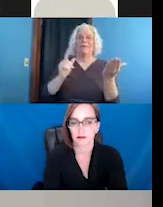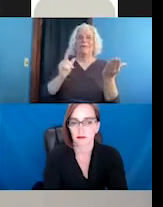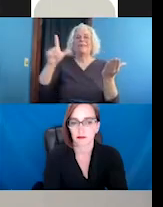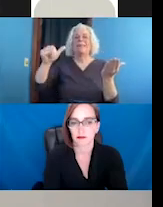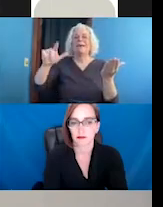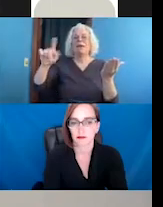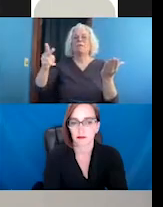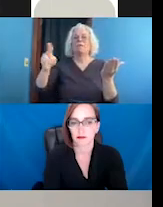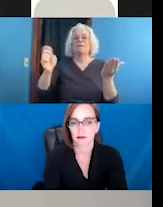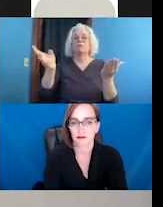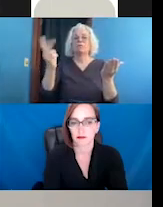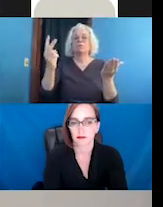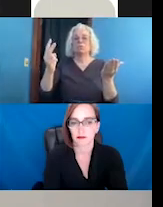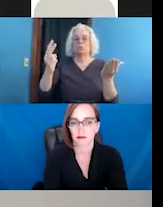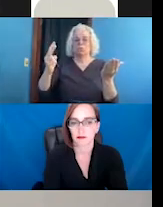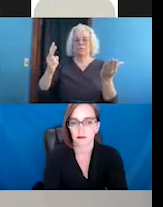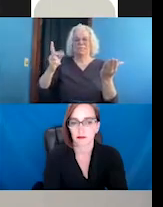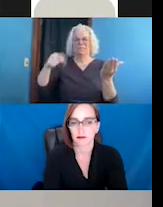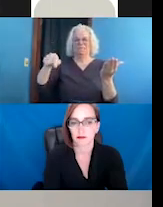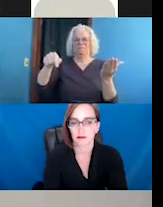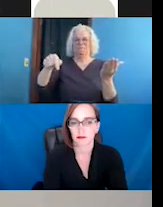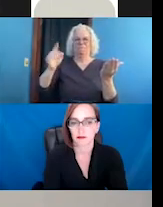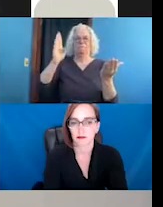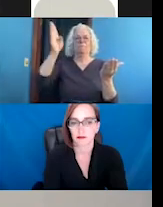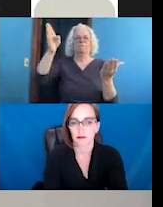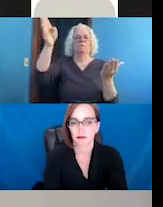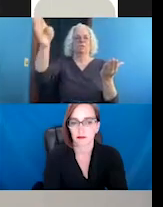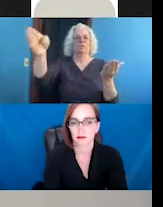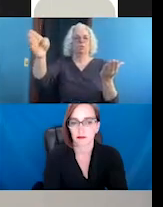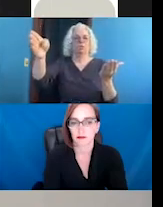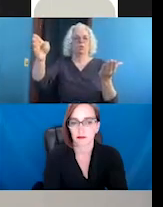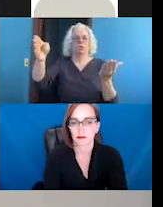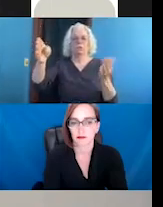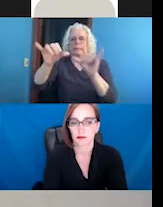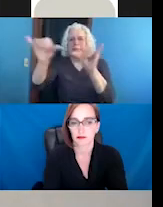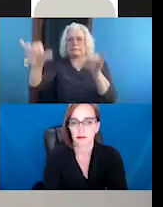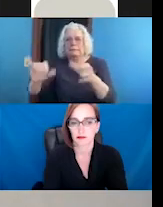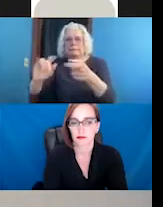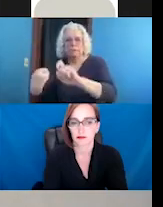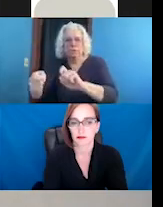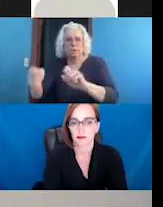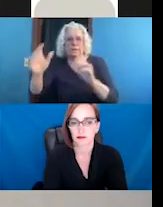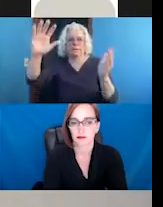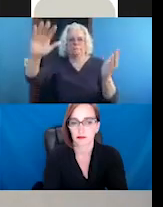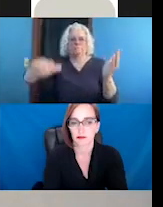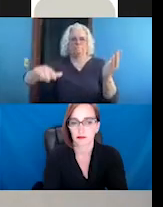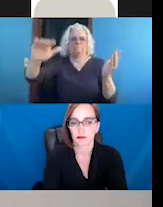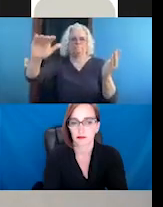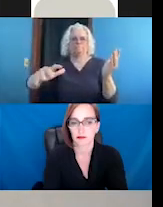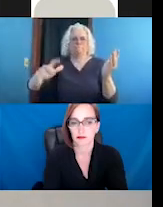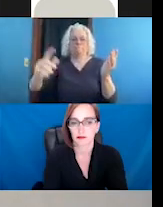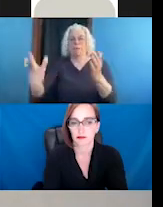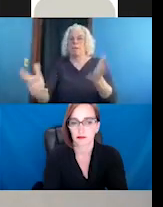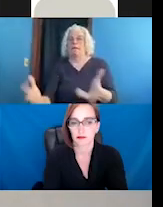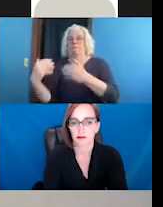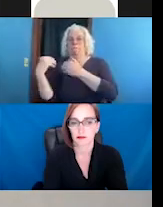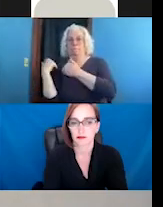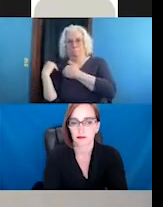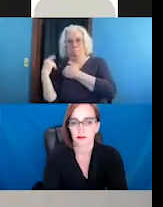is about some of these bigger, longer term systemic questions. Big charge there too.